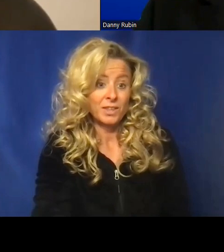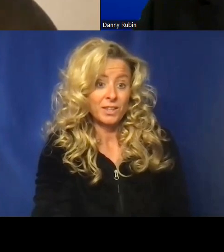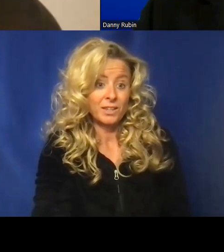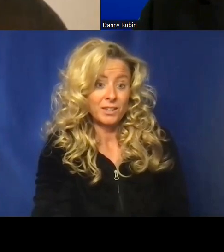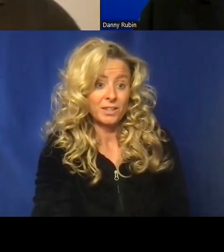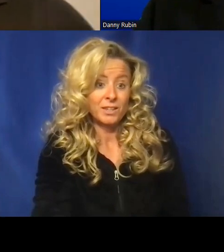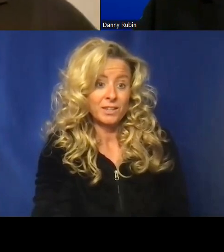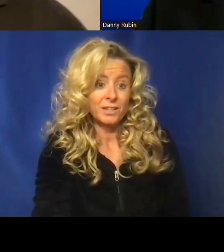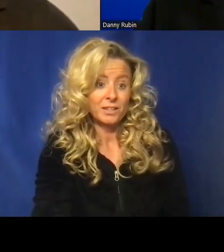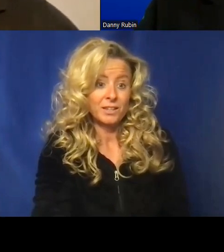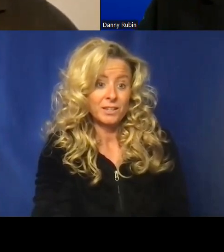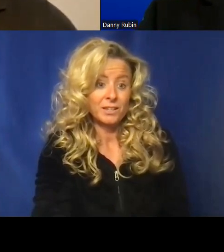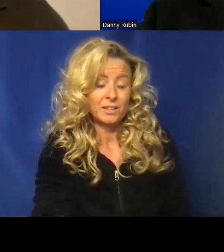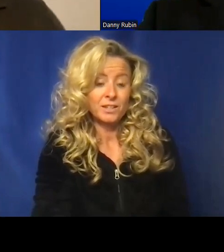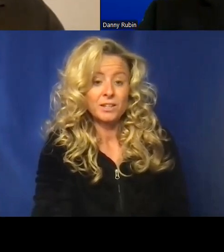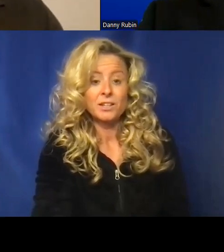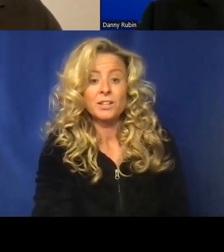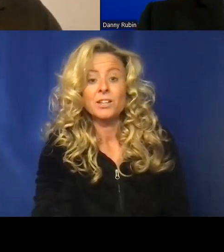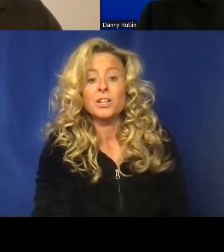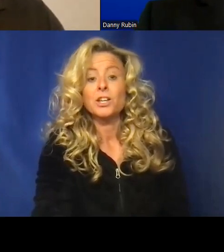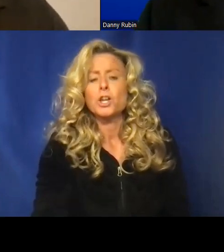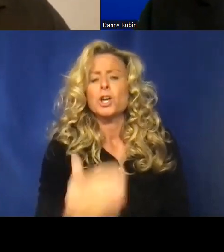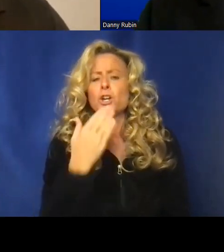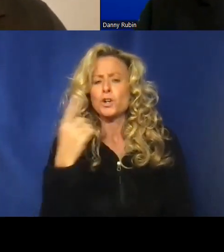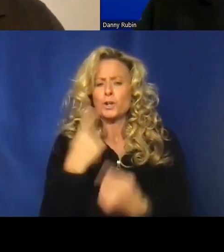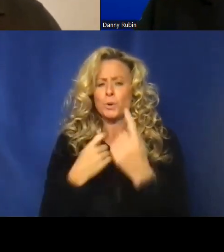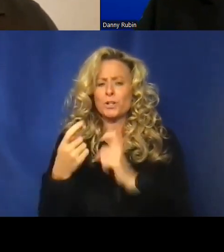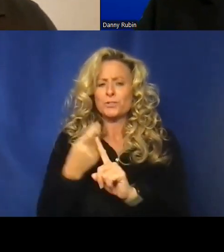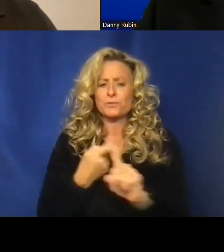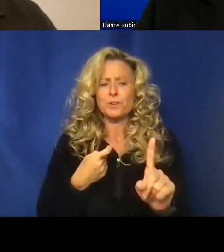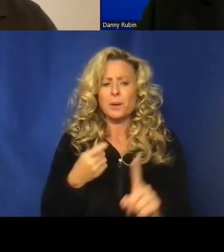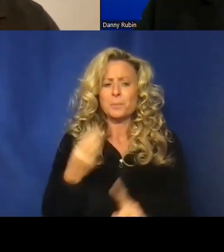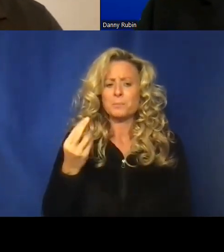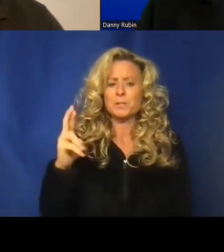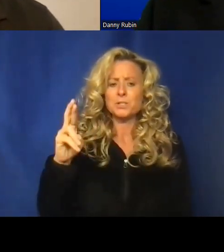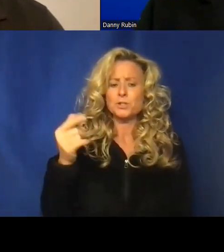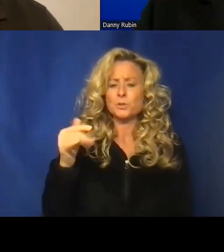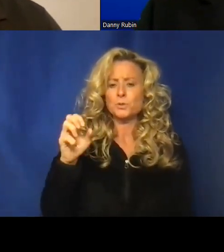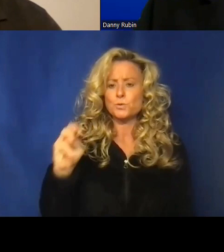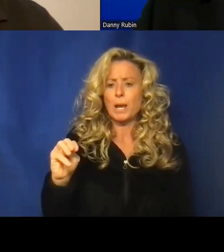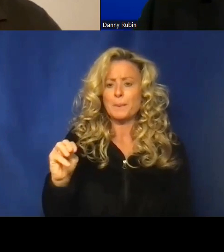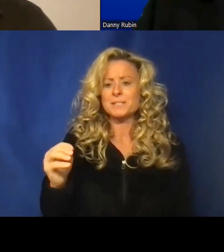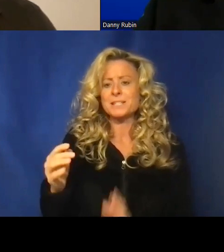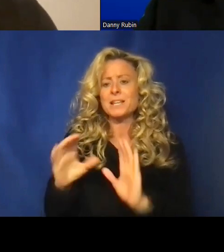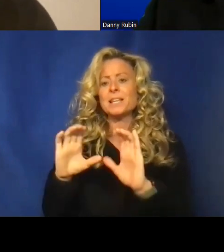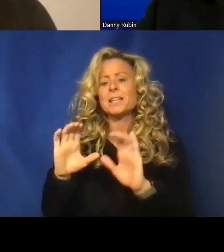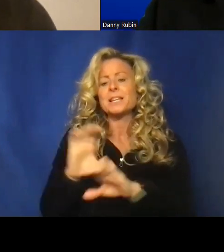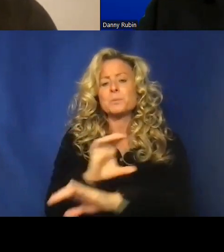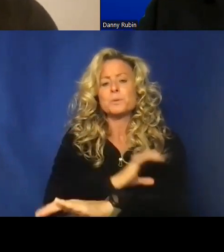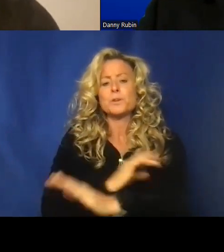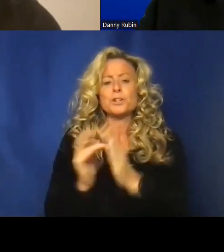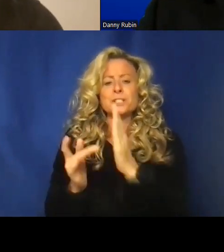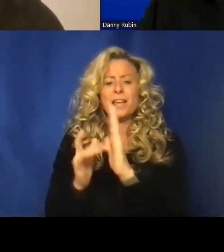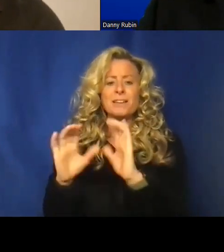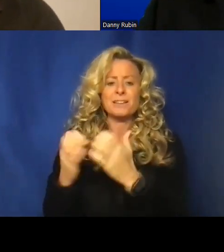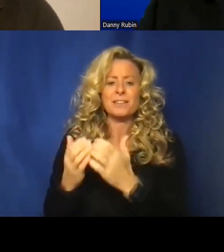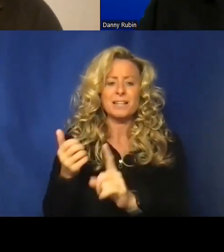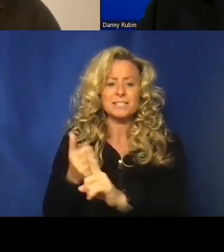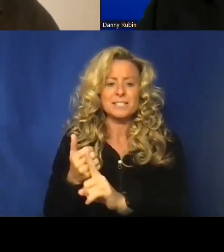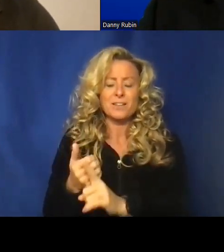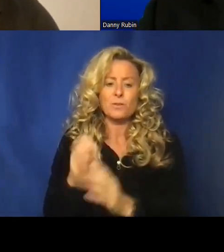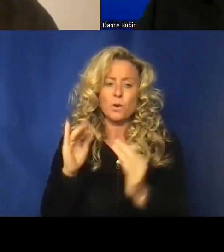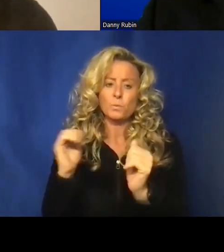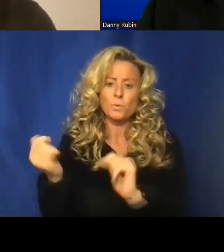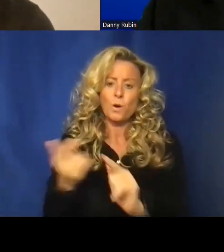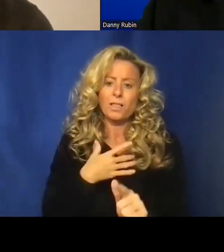from Mr. Graham's computer tech class, or maybe that's the teacher. Mr. Graham asked the question. This is a very technical question. I hope you'll like it